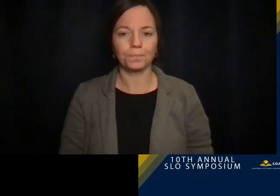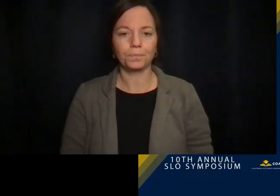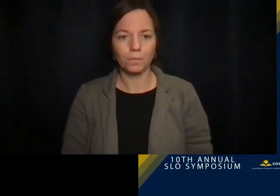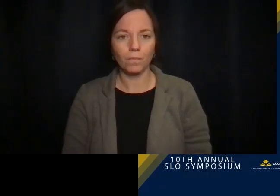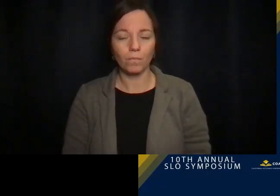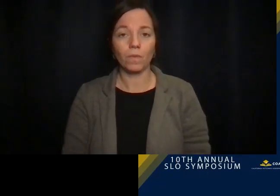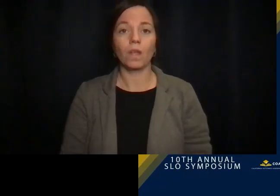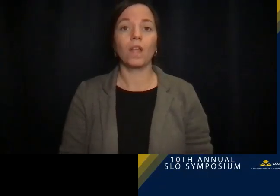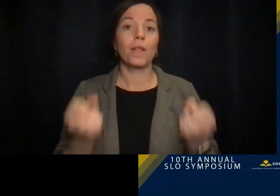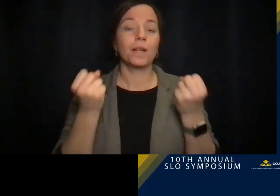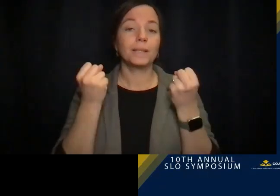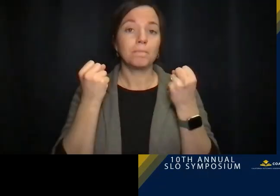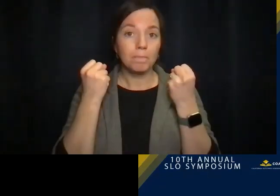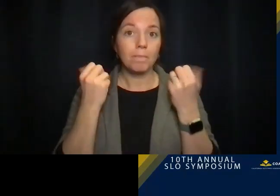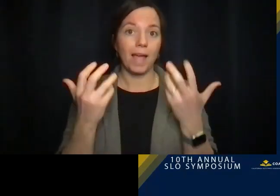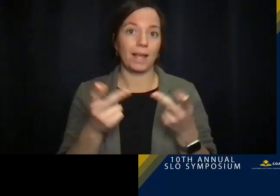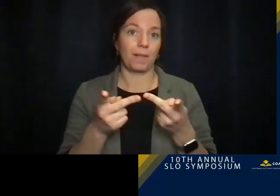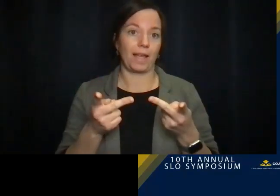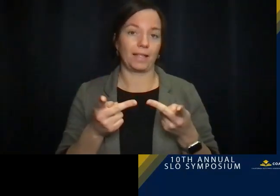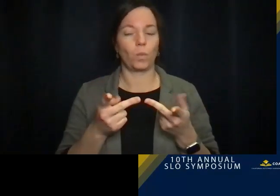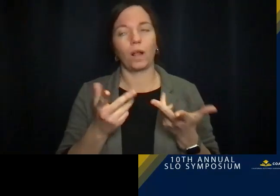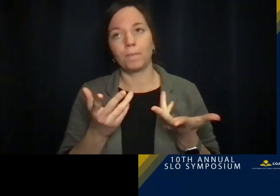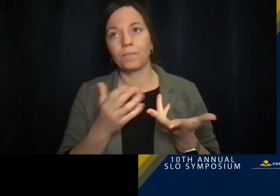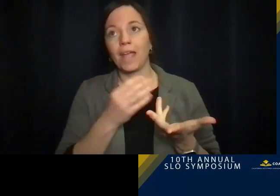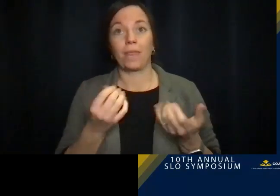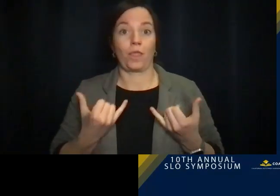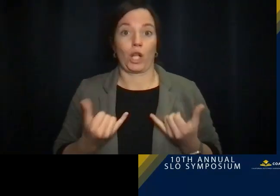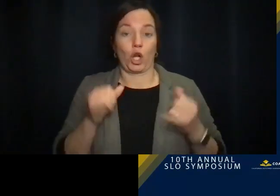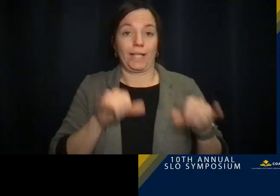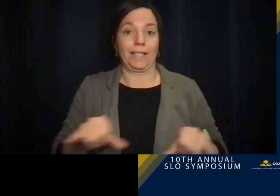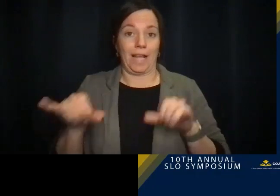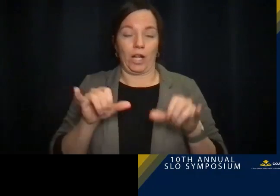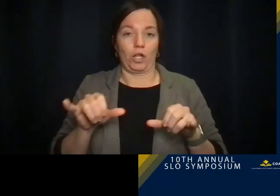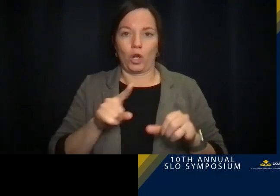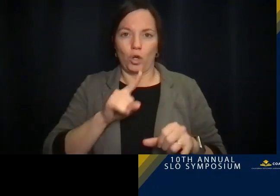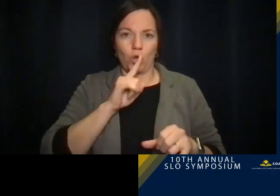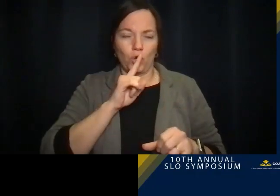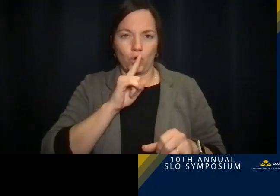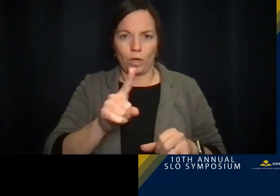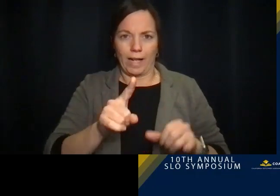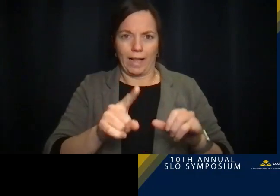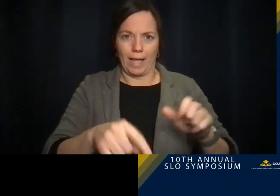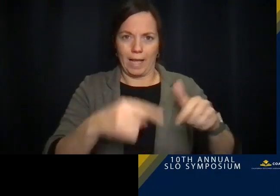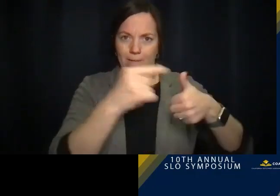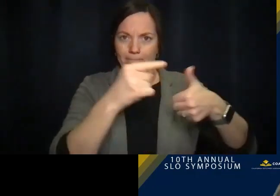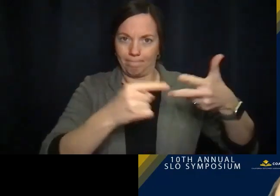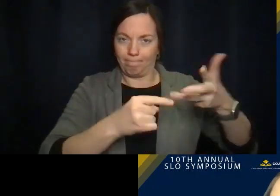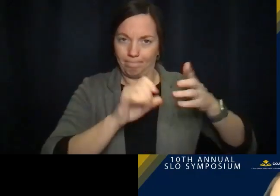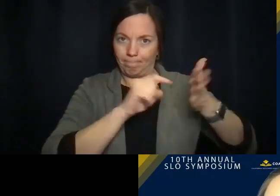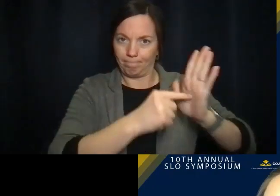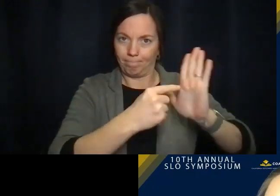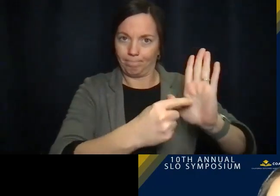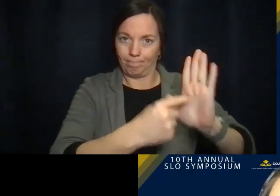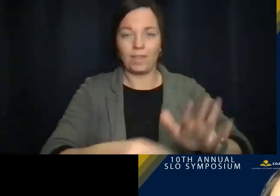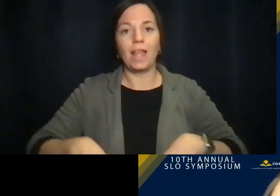there are many places where, you know, in the current standards are very prescriptive, and they say, you know, the institution is doing